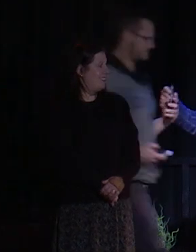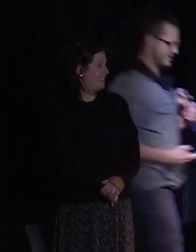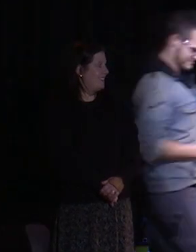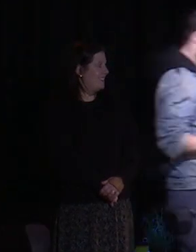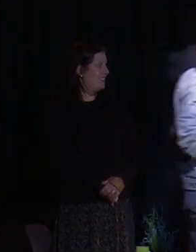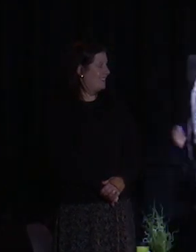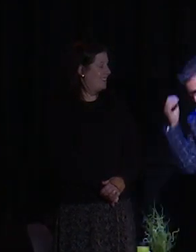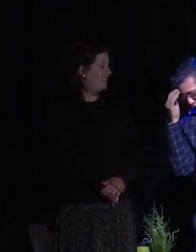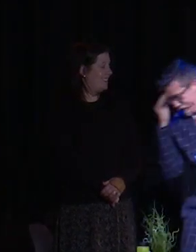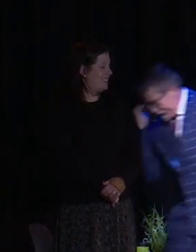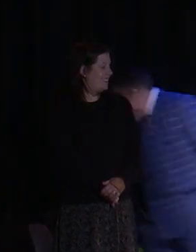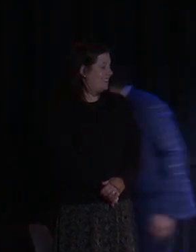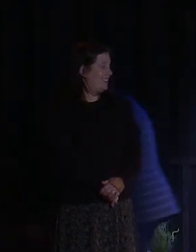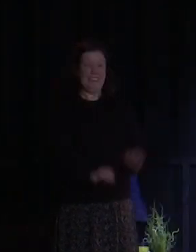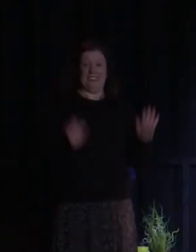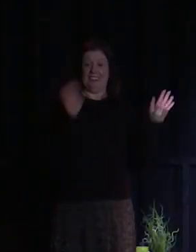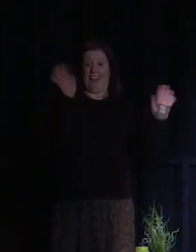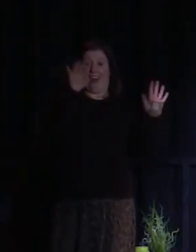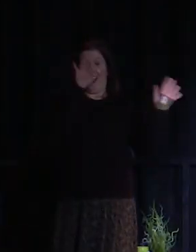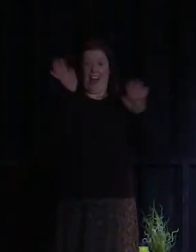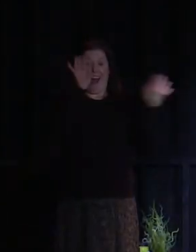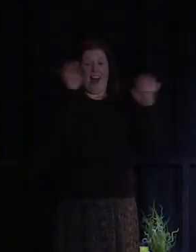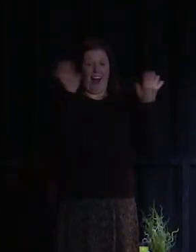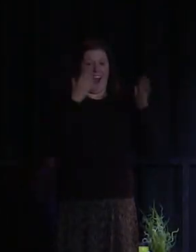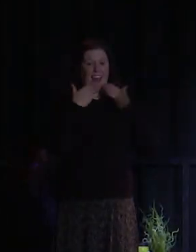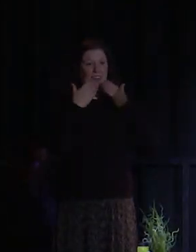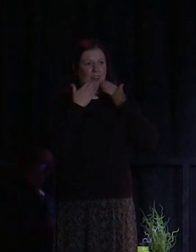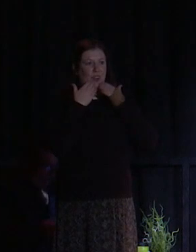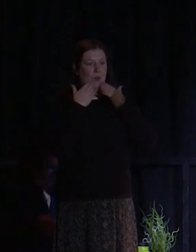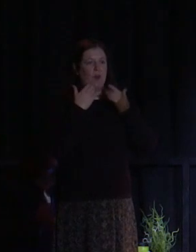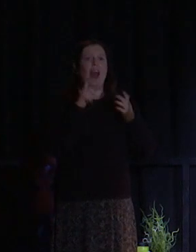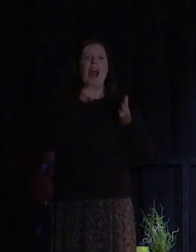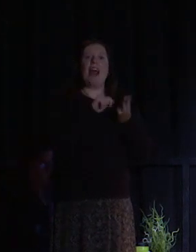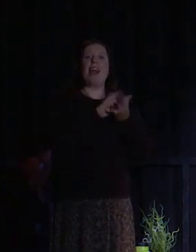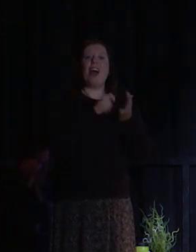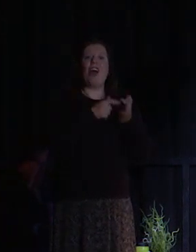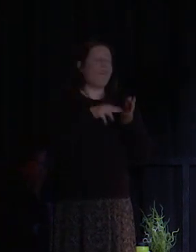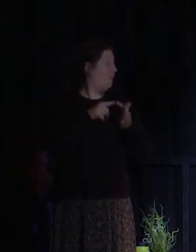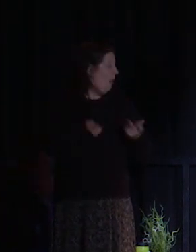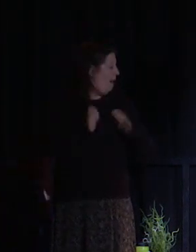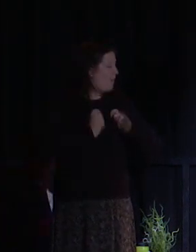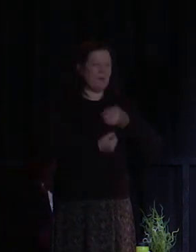give that to there we go. Great, lovely. Hello. Hi, everyone. Thank you. Big up, Angus. Big up, Catherine. Thanks for the opportunity.